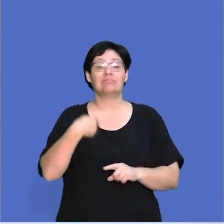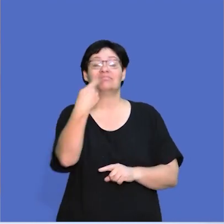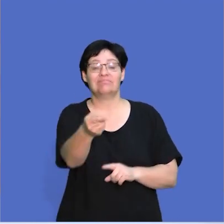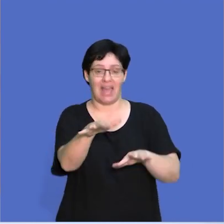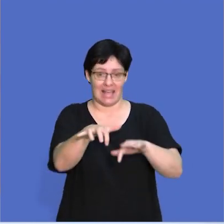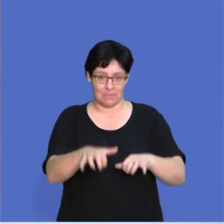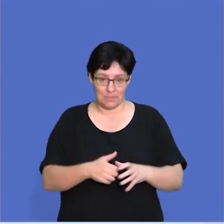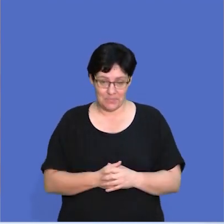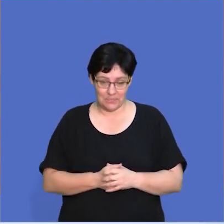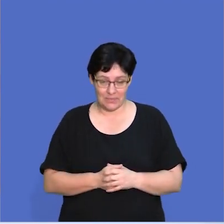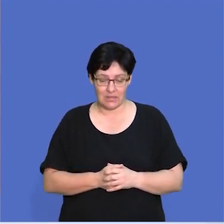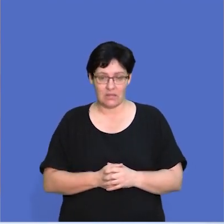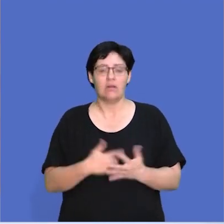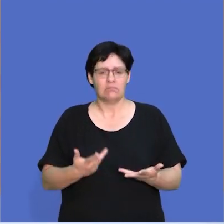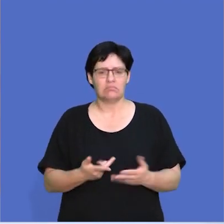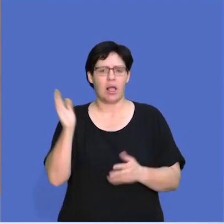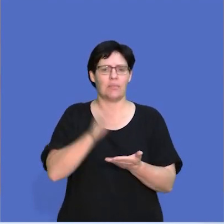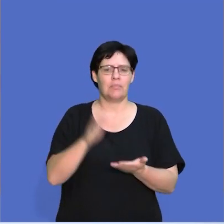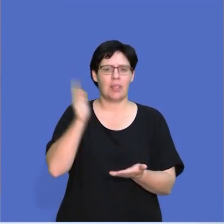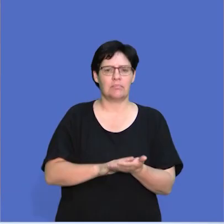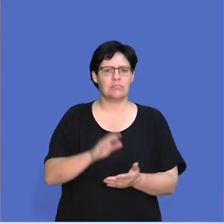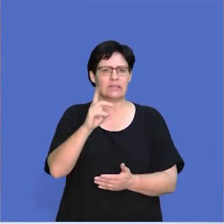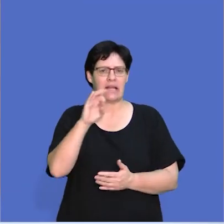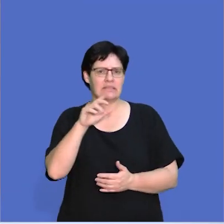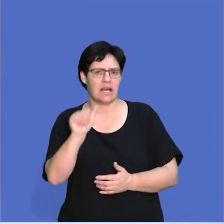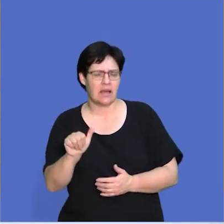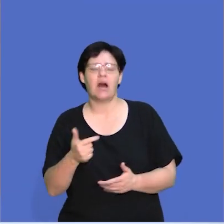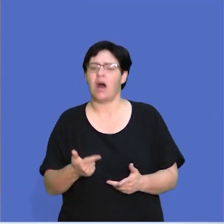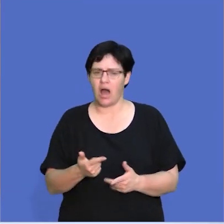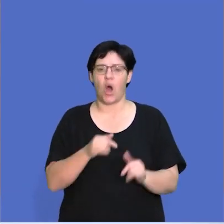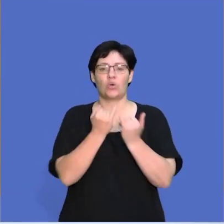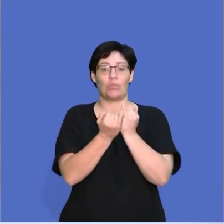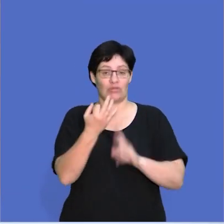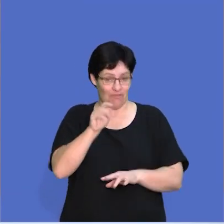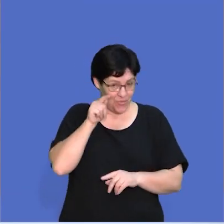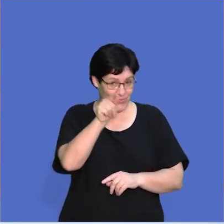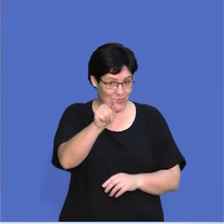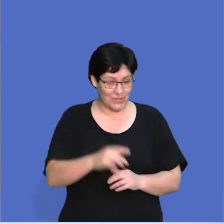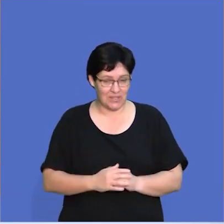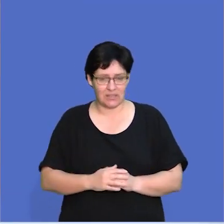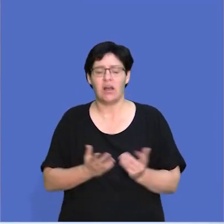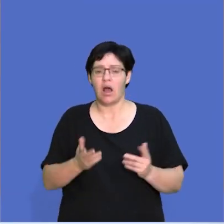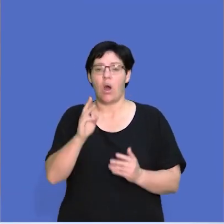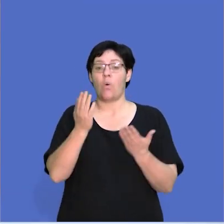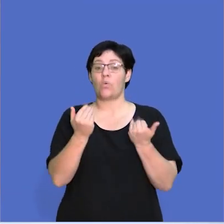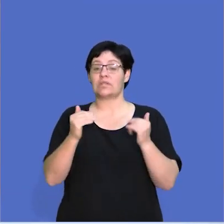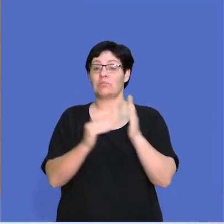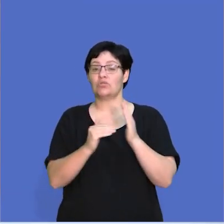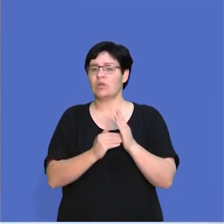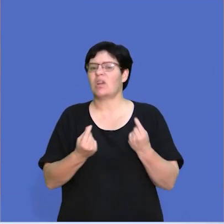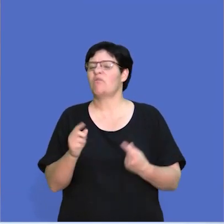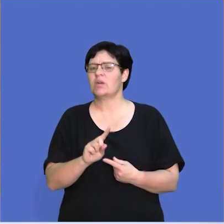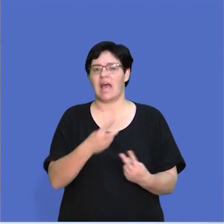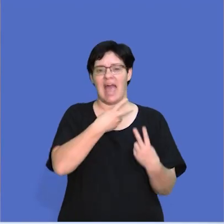upcoming exam. If you're constantly running out of data, then this next competition is just for you. Wazimatrix is bringing you